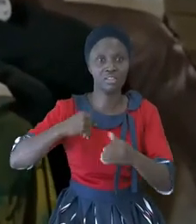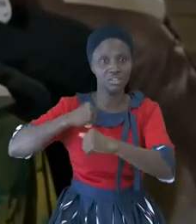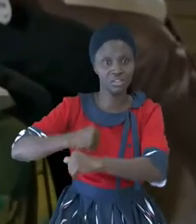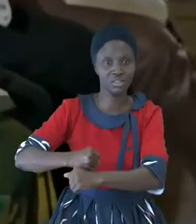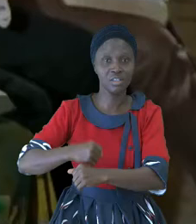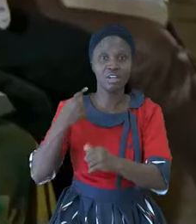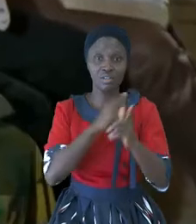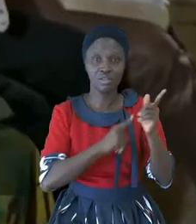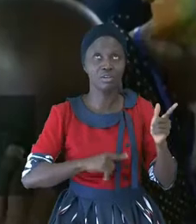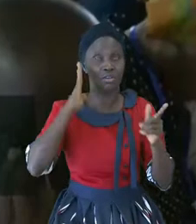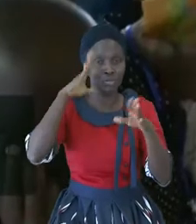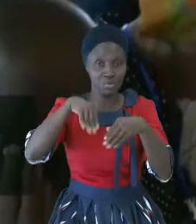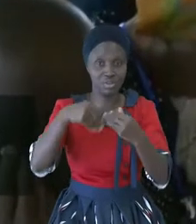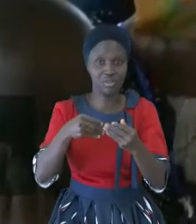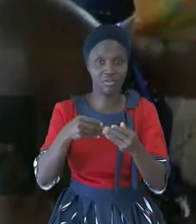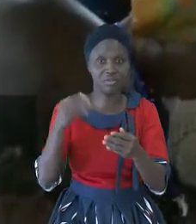and glory.